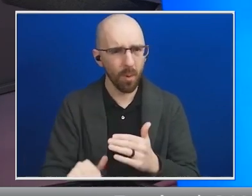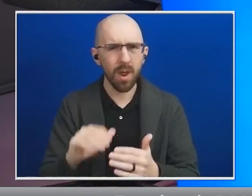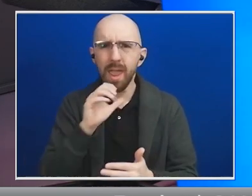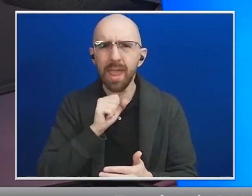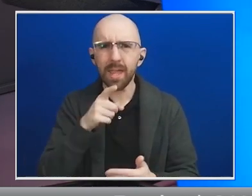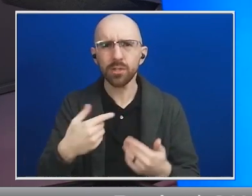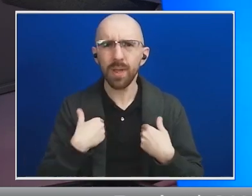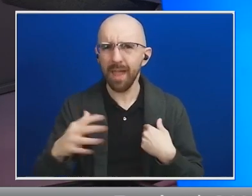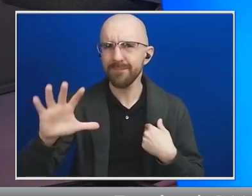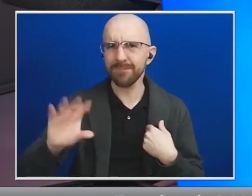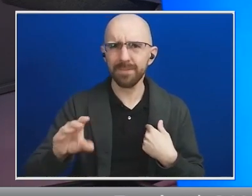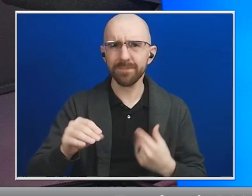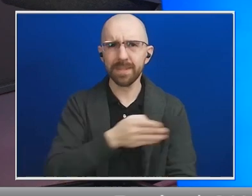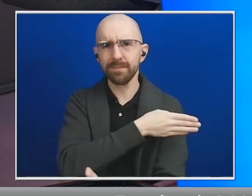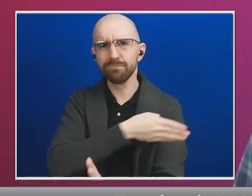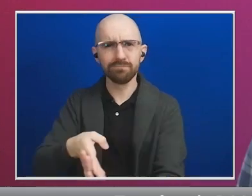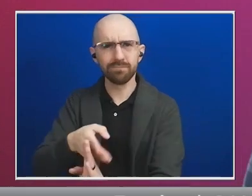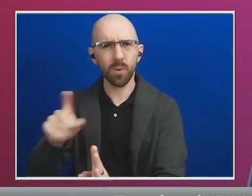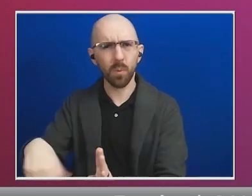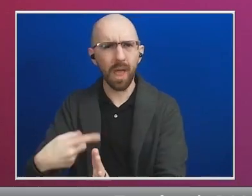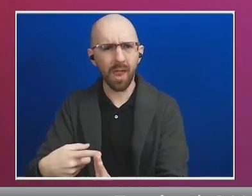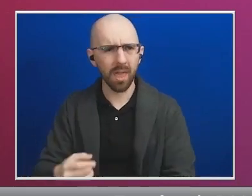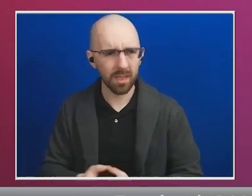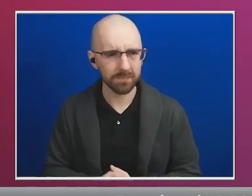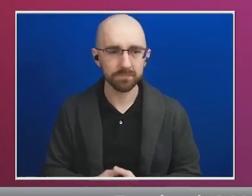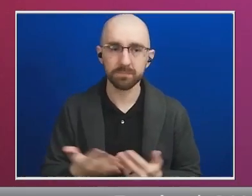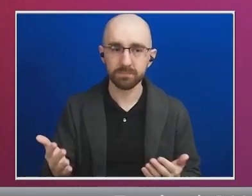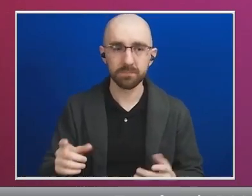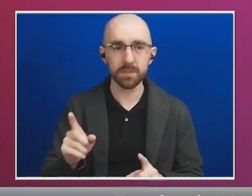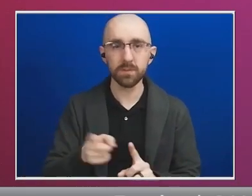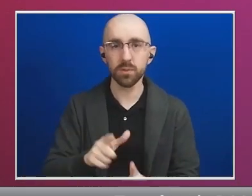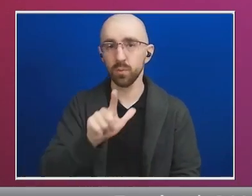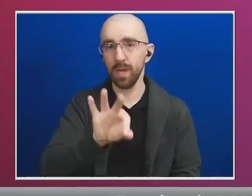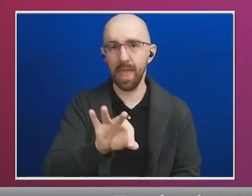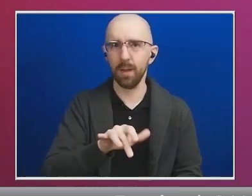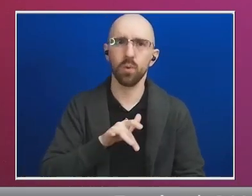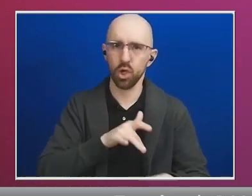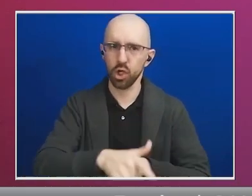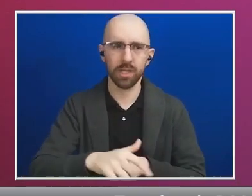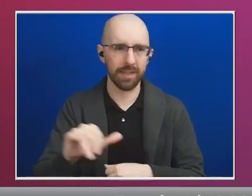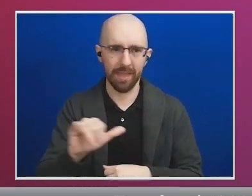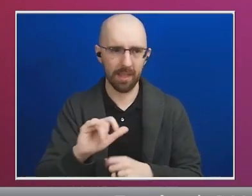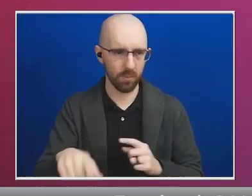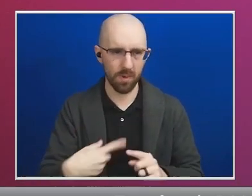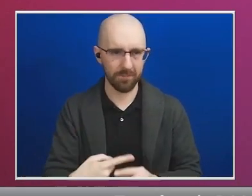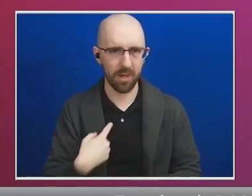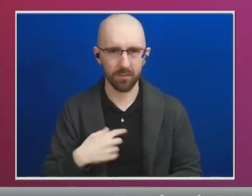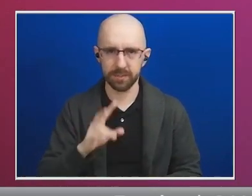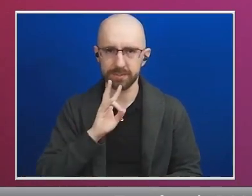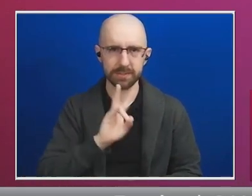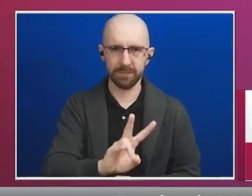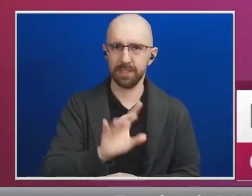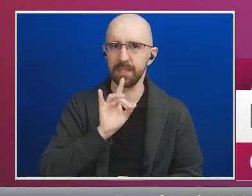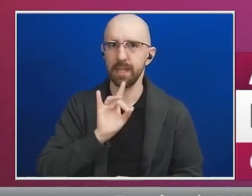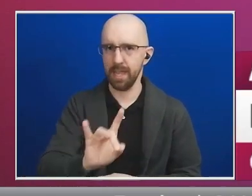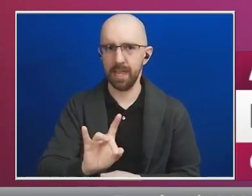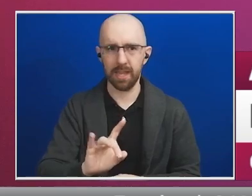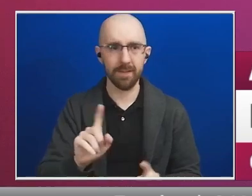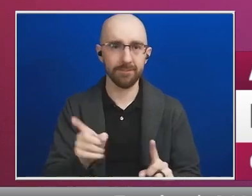already? Well, first 29 were very early. Like by the time I was 7 or 8, that's where the first 29. And